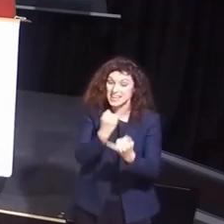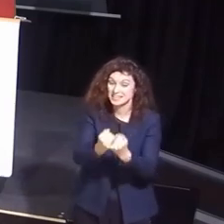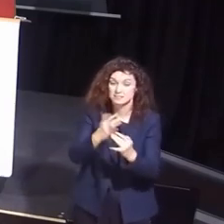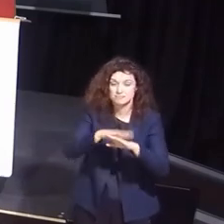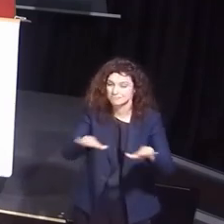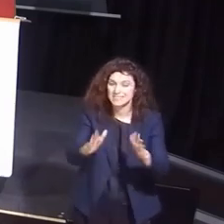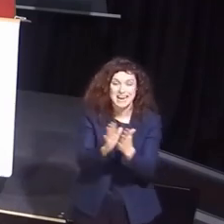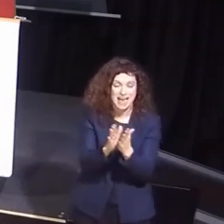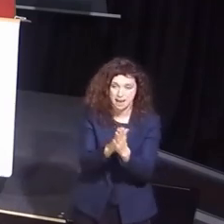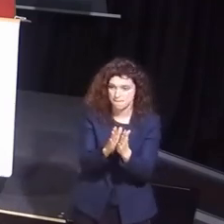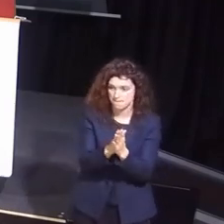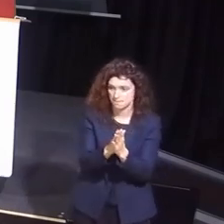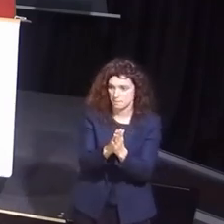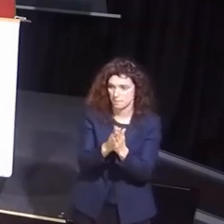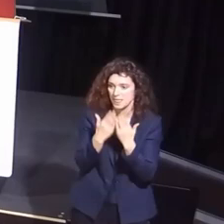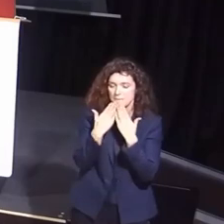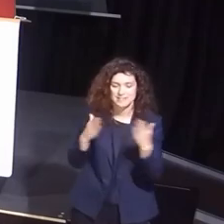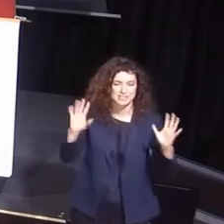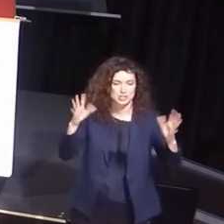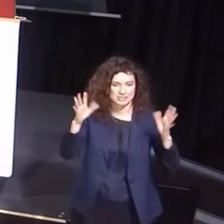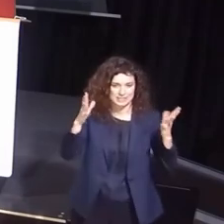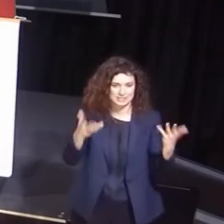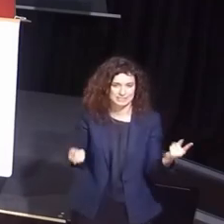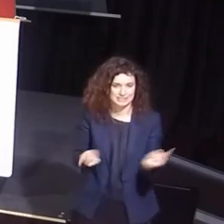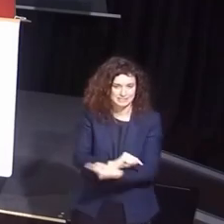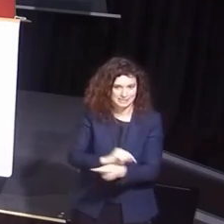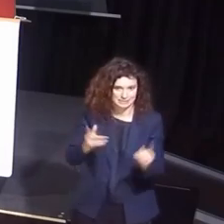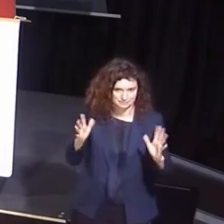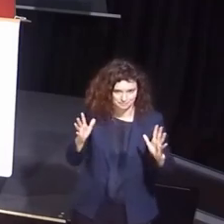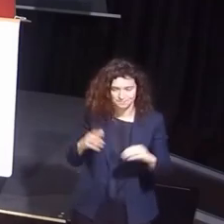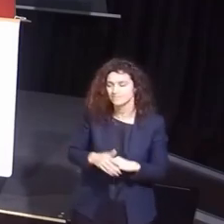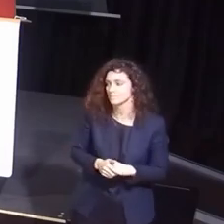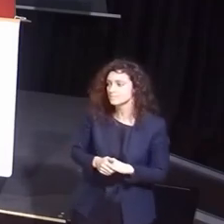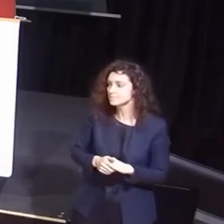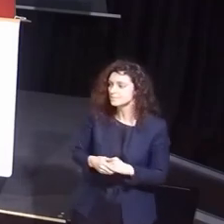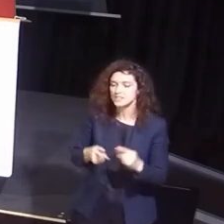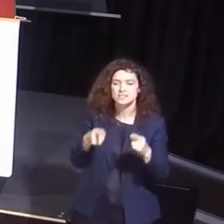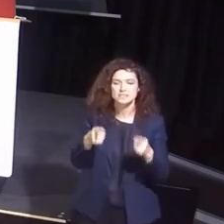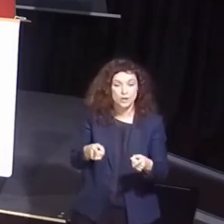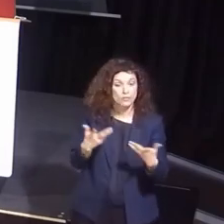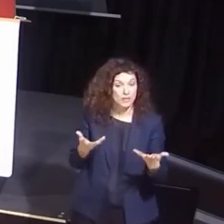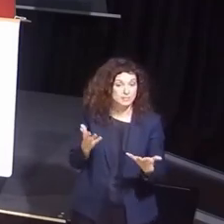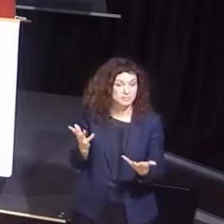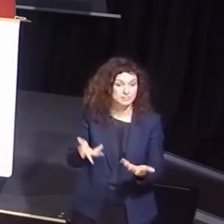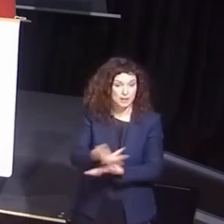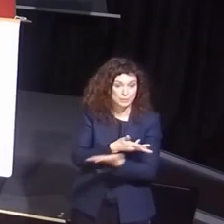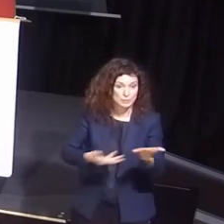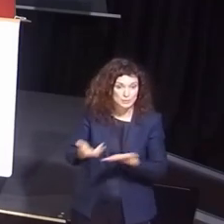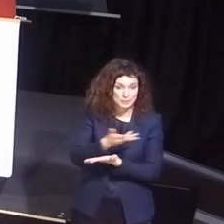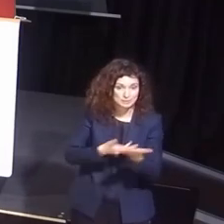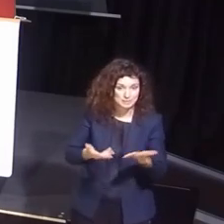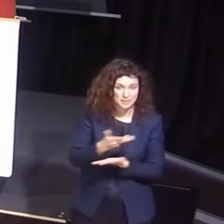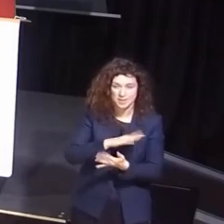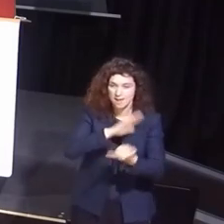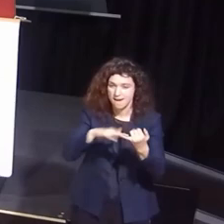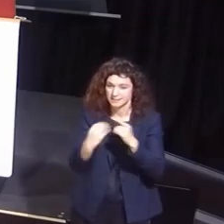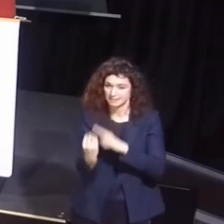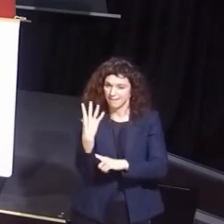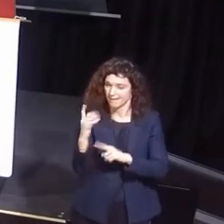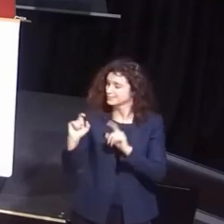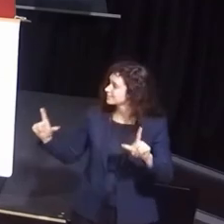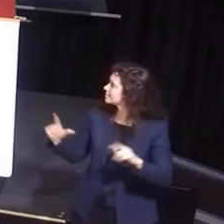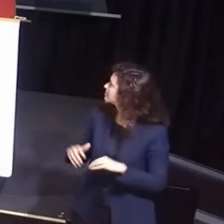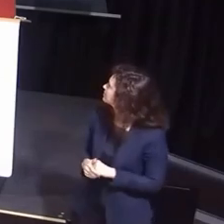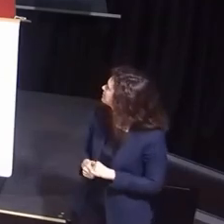we will just do the beautiful jazz hands instead. But that is our talk. Let me go to the last slide. That has